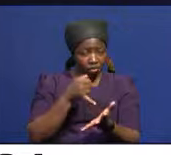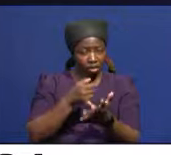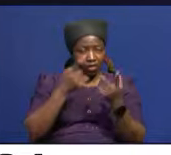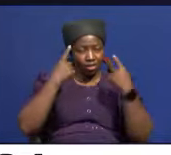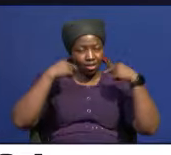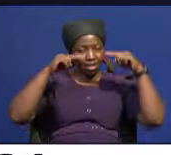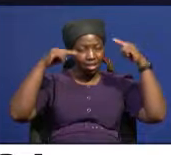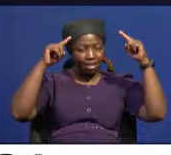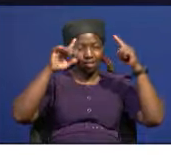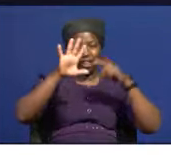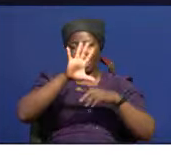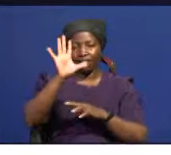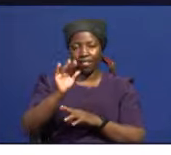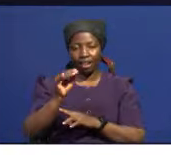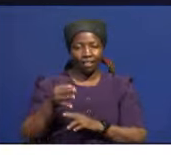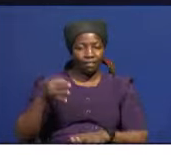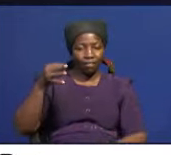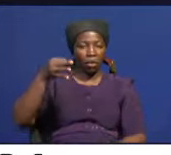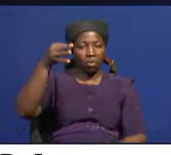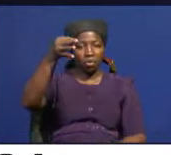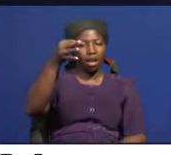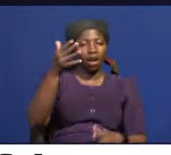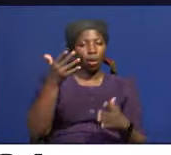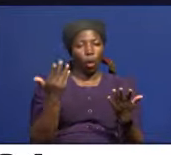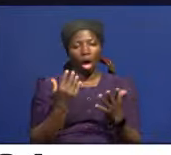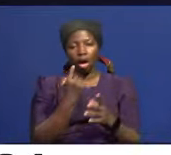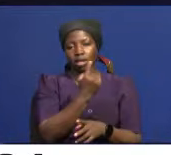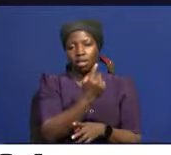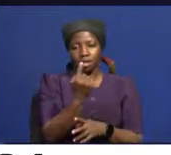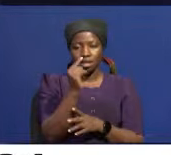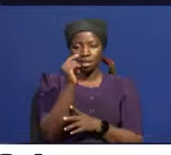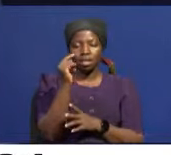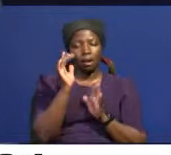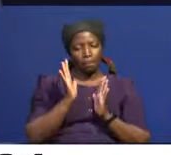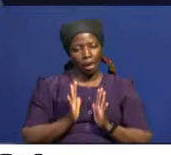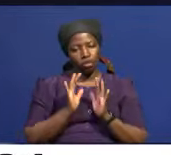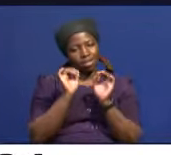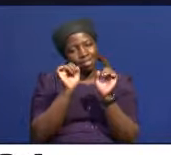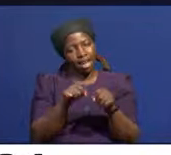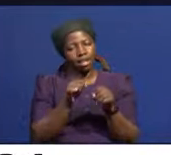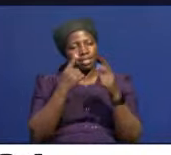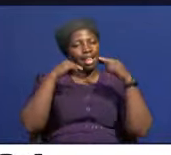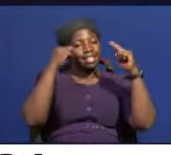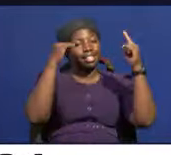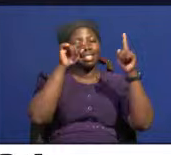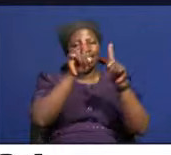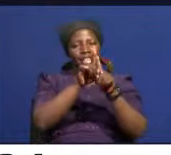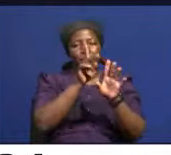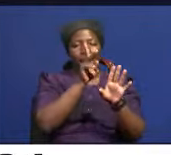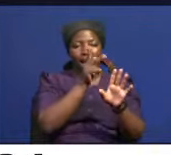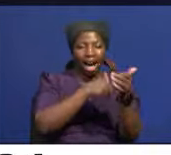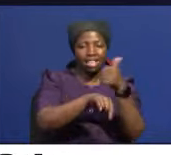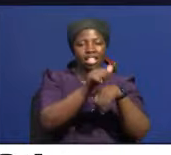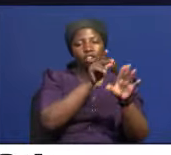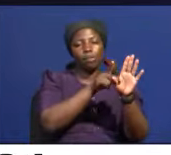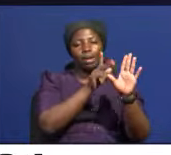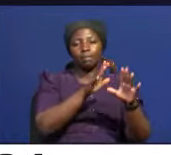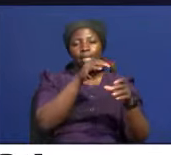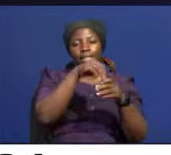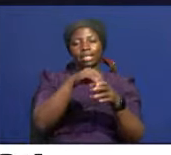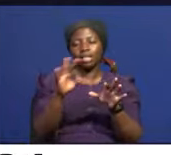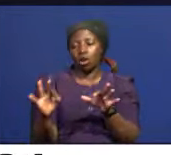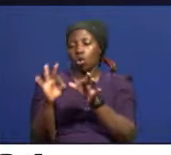prosperous African future where every citizen can thrive as an active participant in an